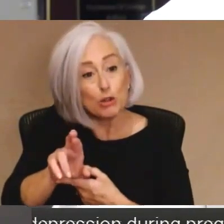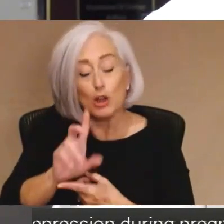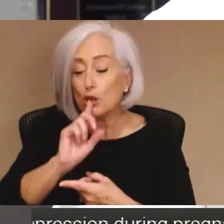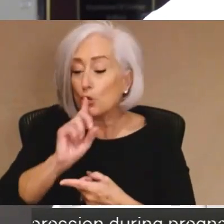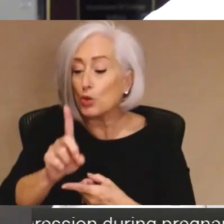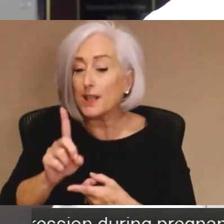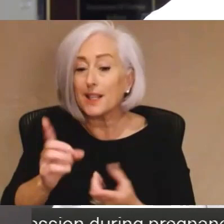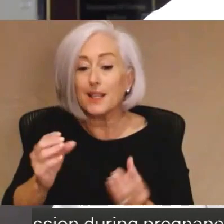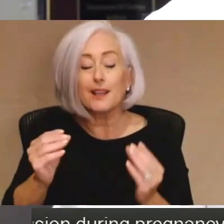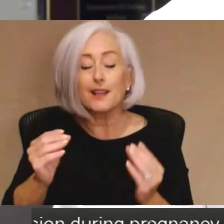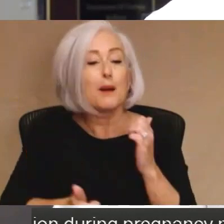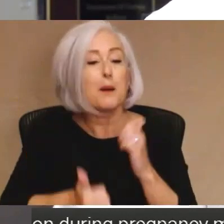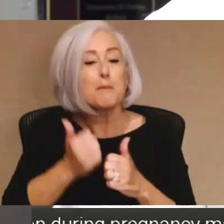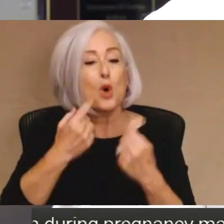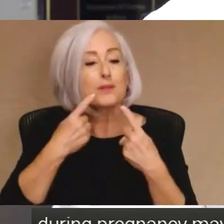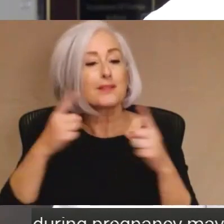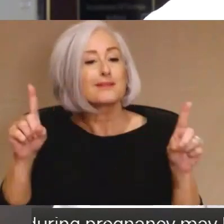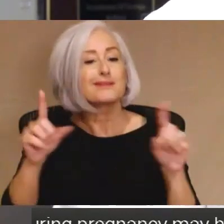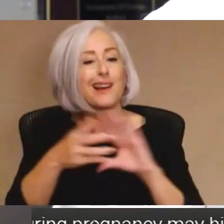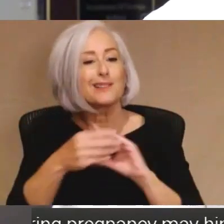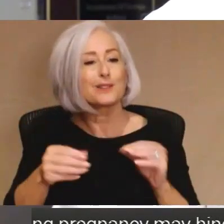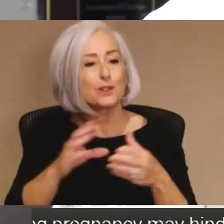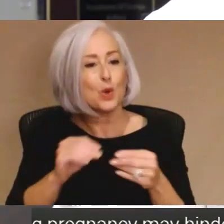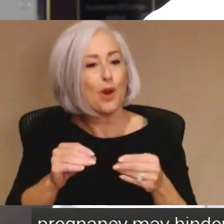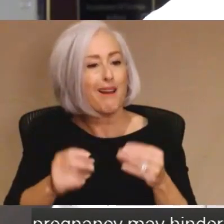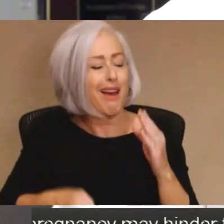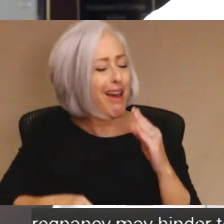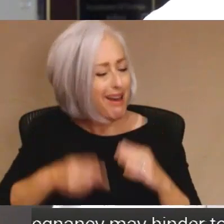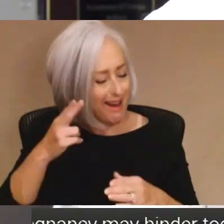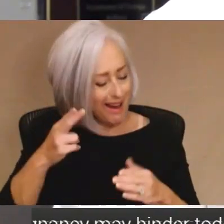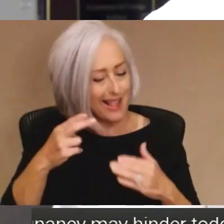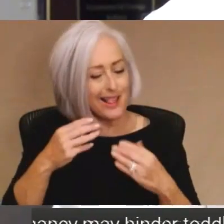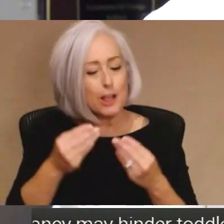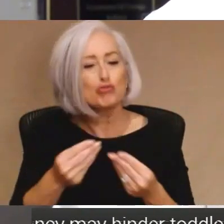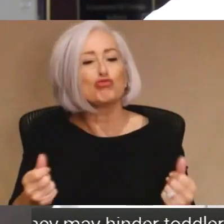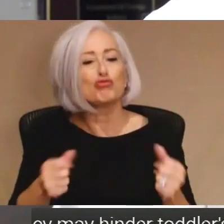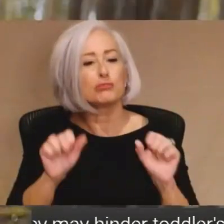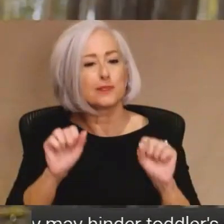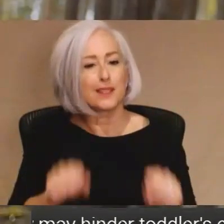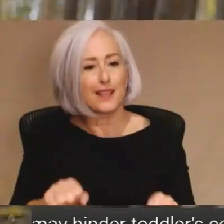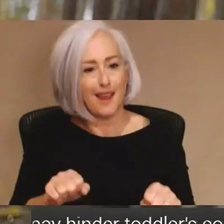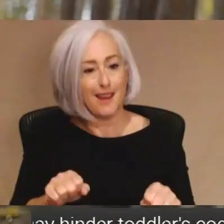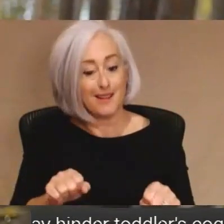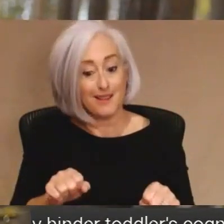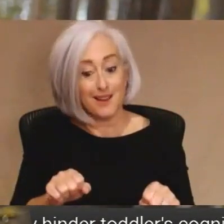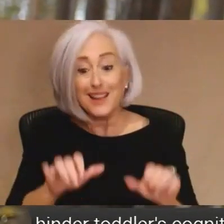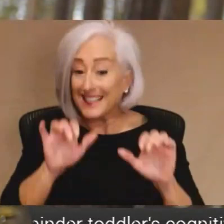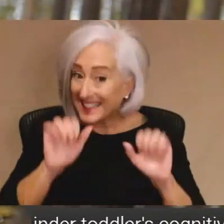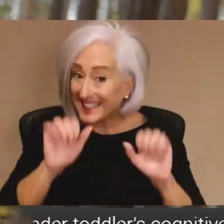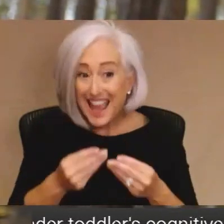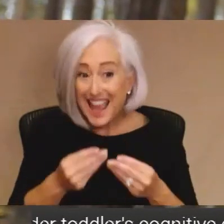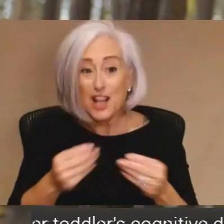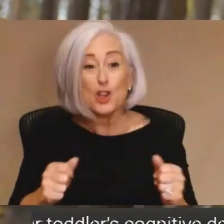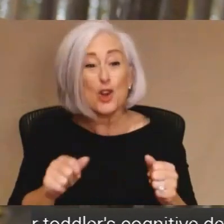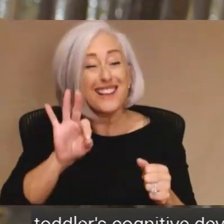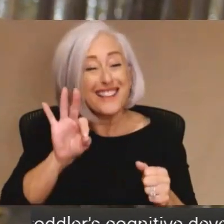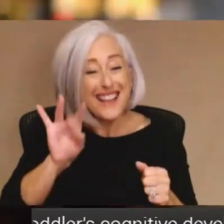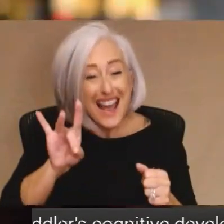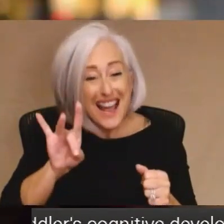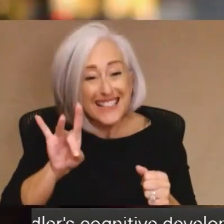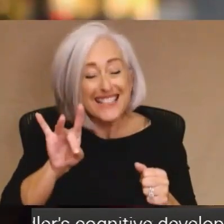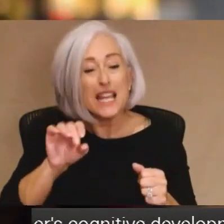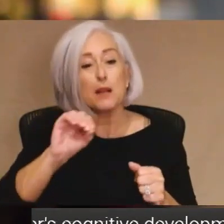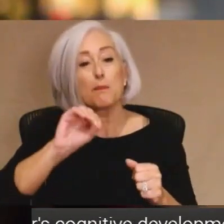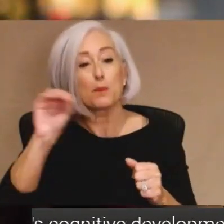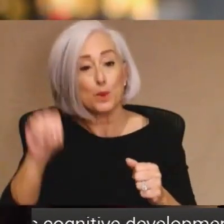curable cancers that we treat. Across all stages, the cure rate is over 98%. So even if you are diagnosed with testicular cancer, you